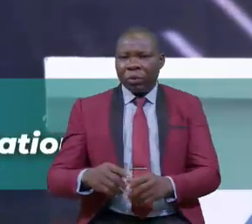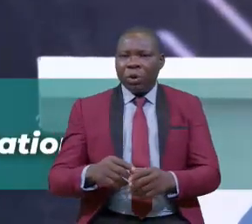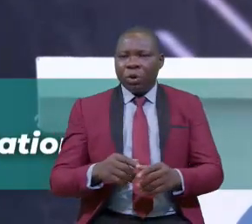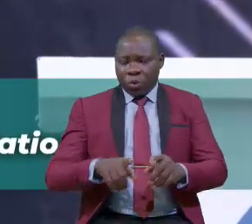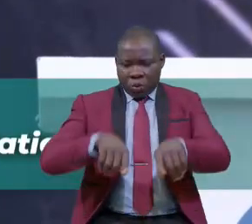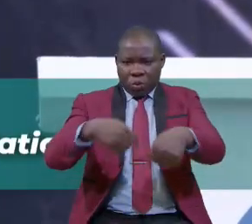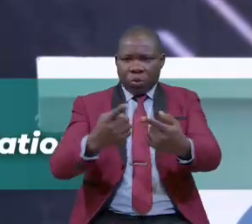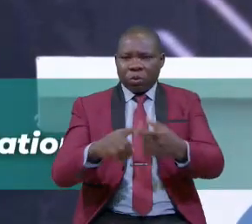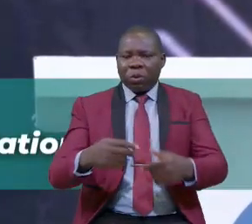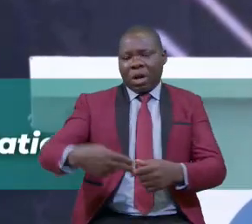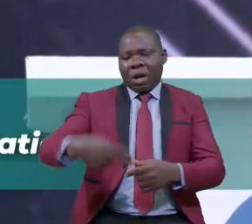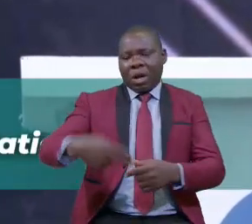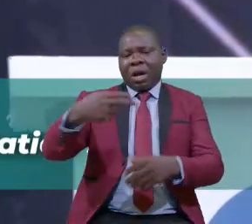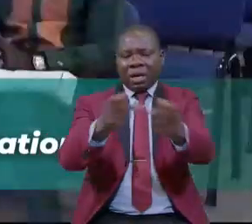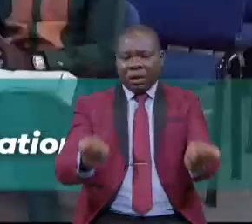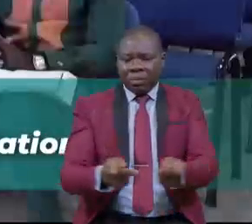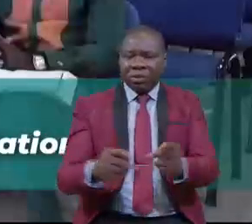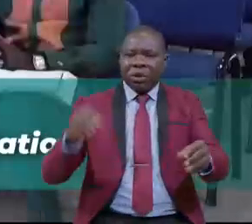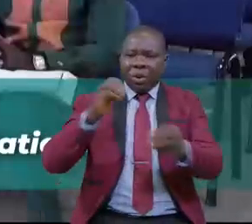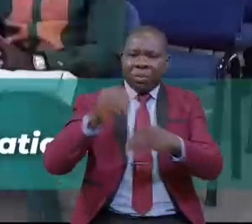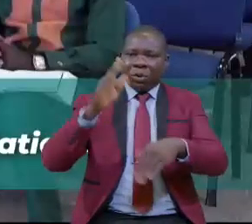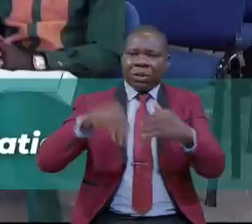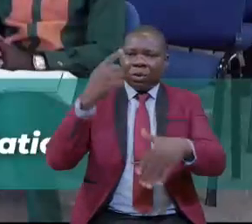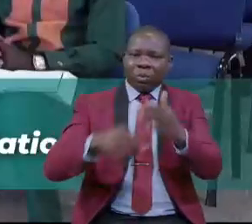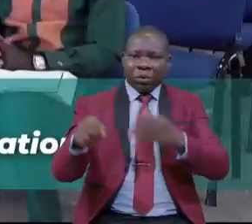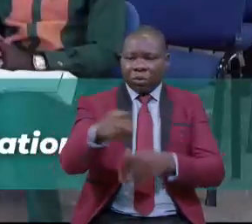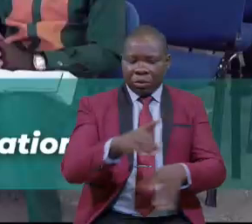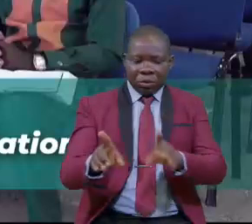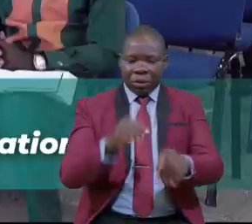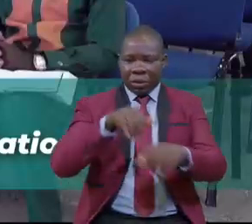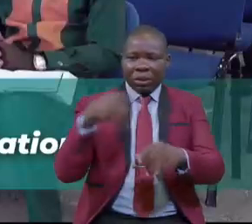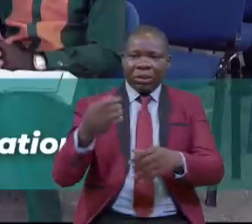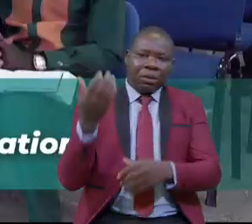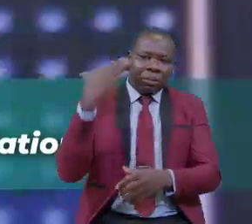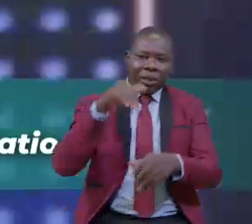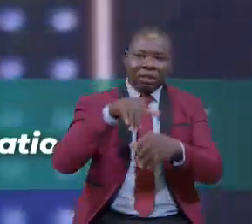did in the past, in Jesus' name. Amen. Ghana will be